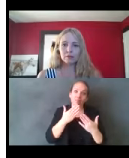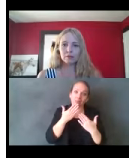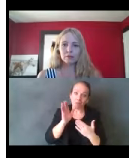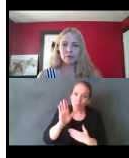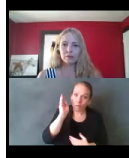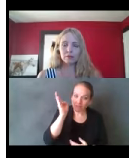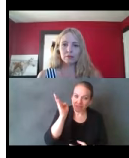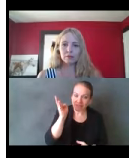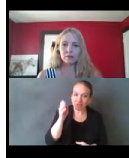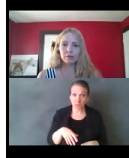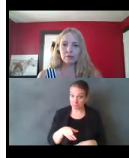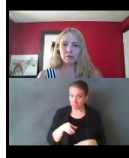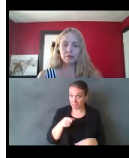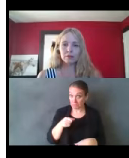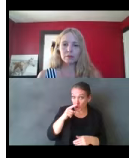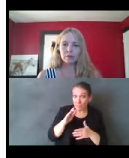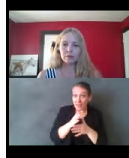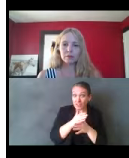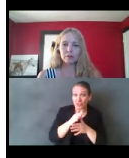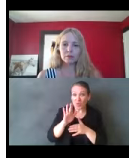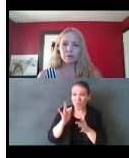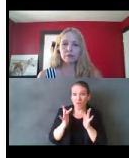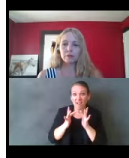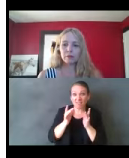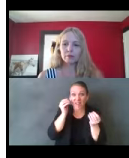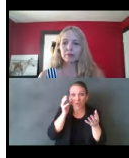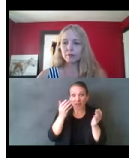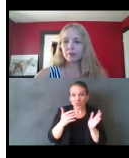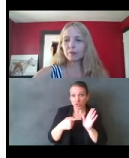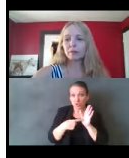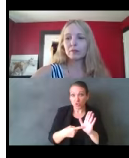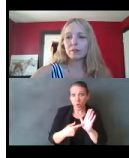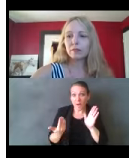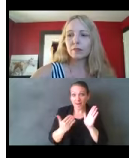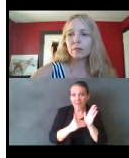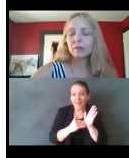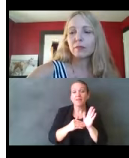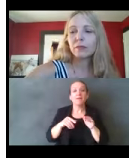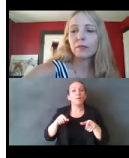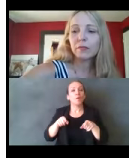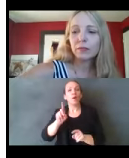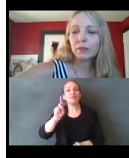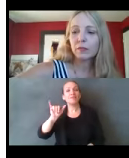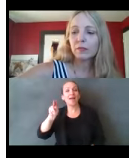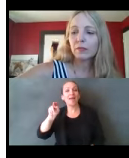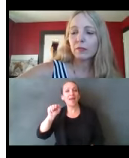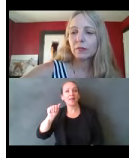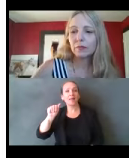wondering if you might share your contact information again. So maybe again, while Diane is speaking in the chat, you